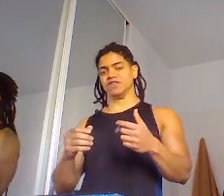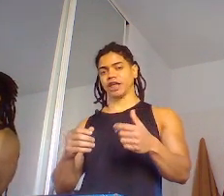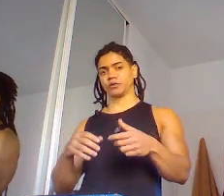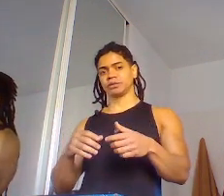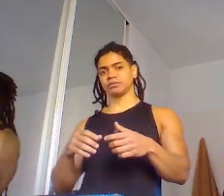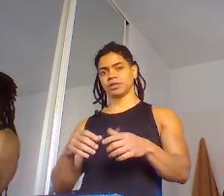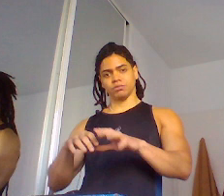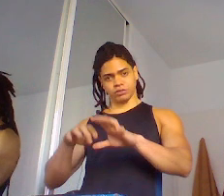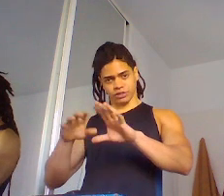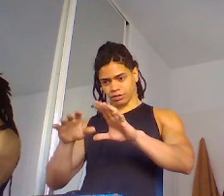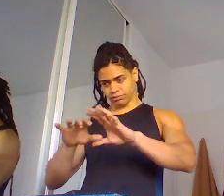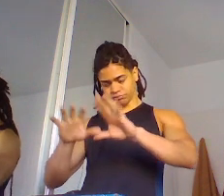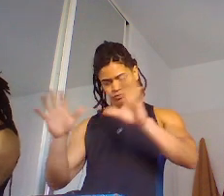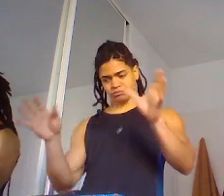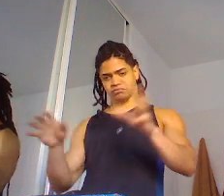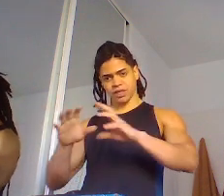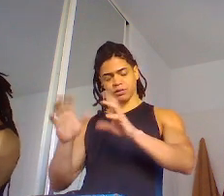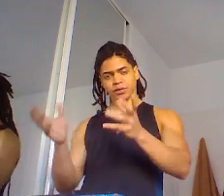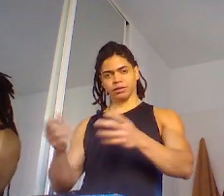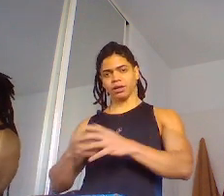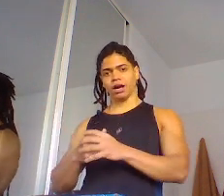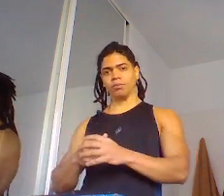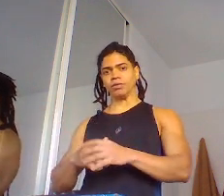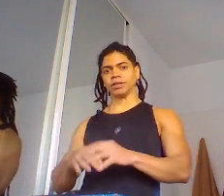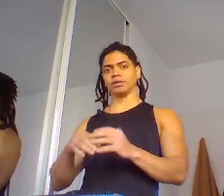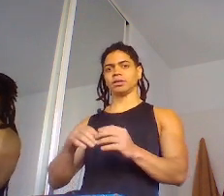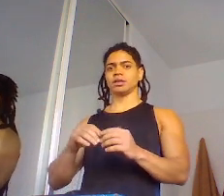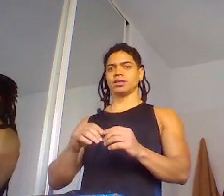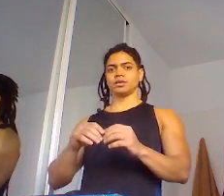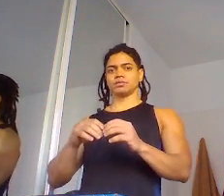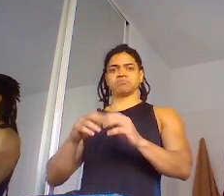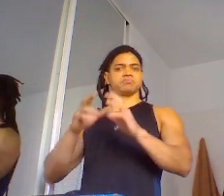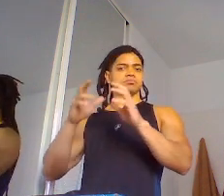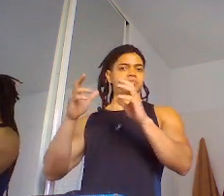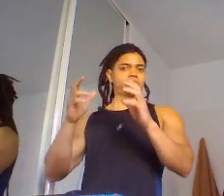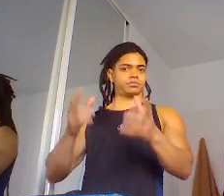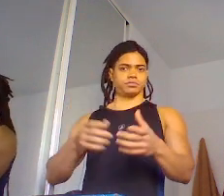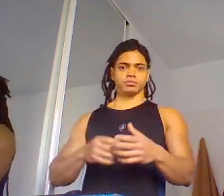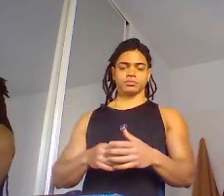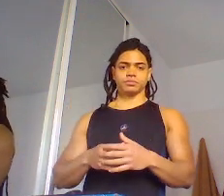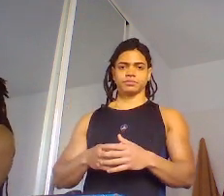Equity investment, which are very, very common here.